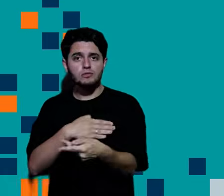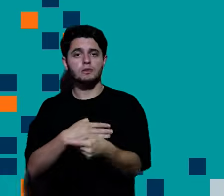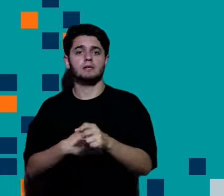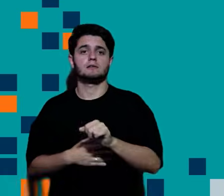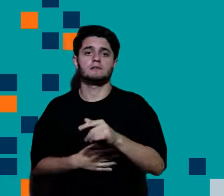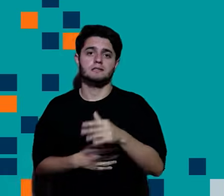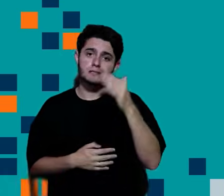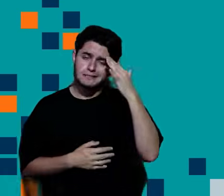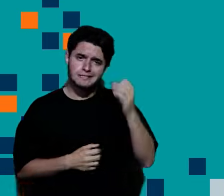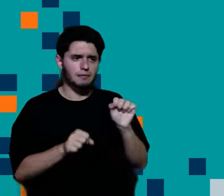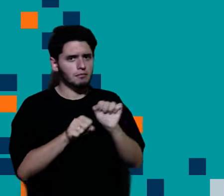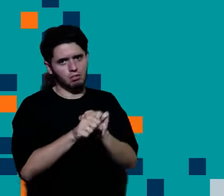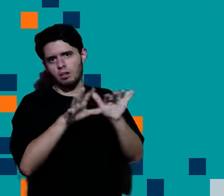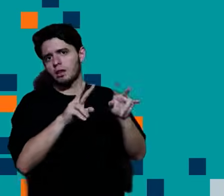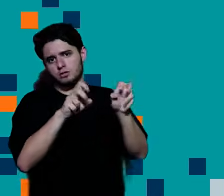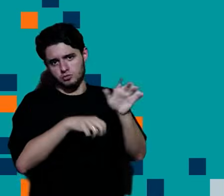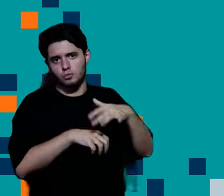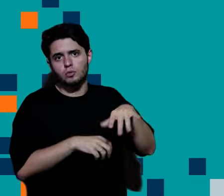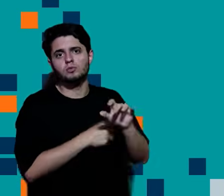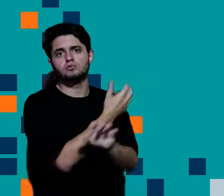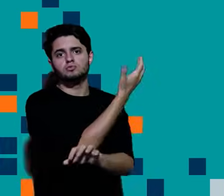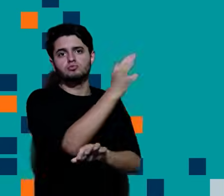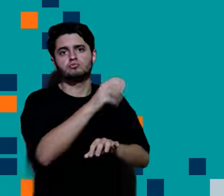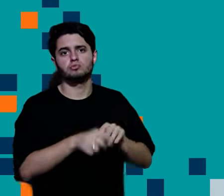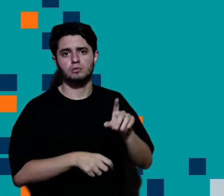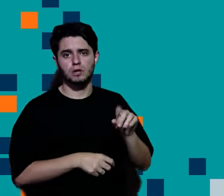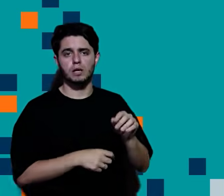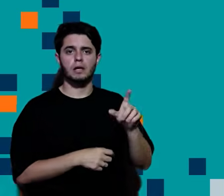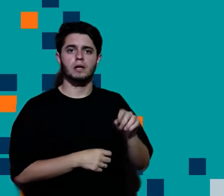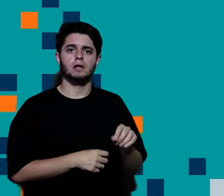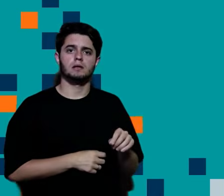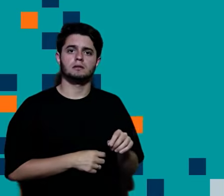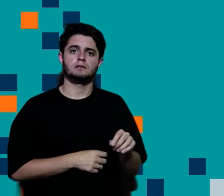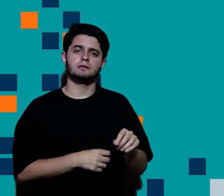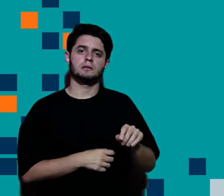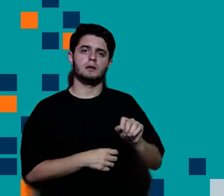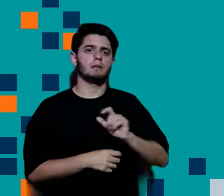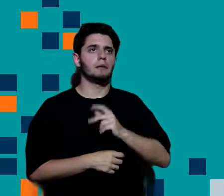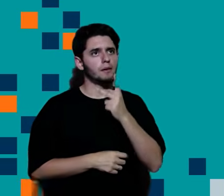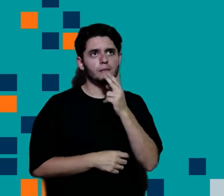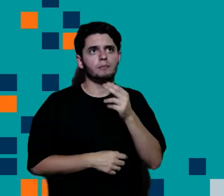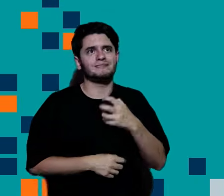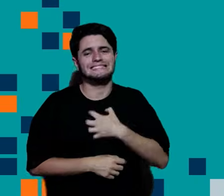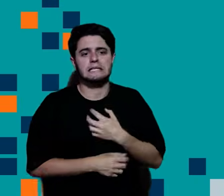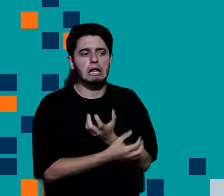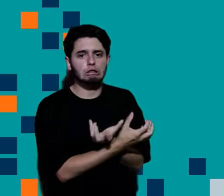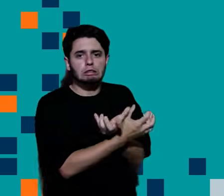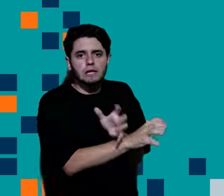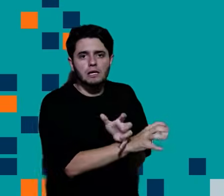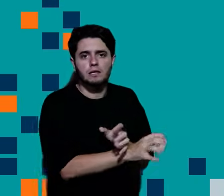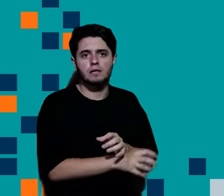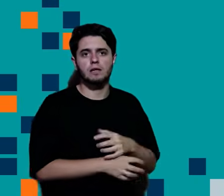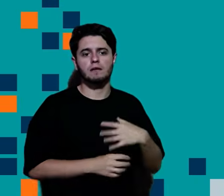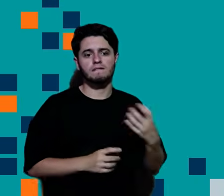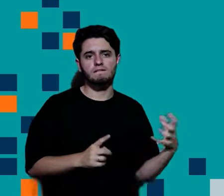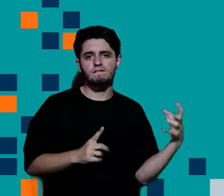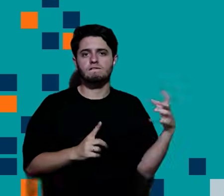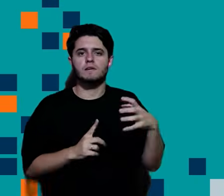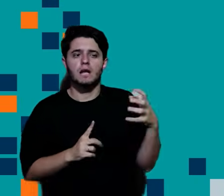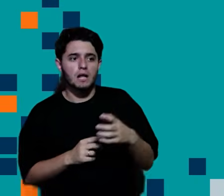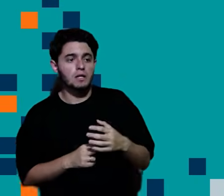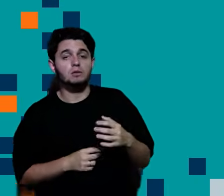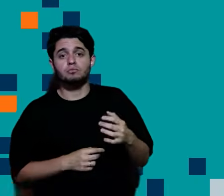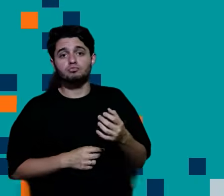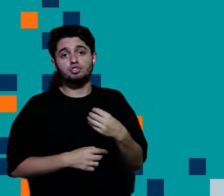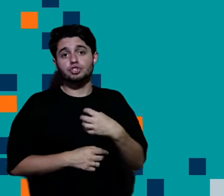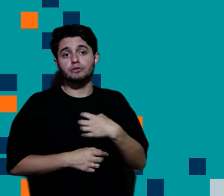we know, because of environments like this that are often called food deserts, but in fact they're food swamps because